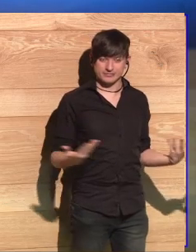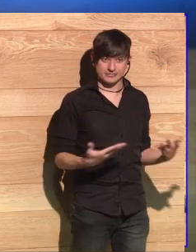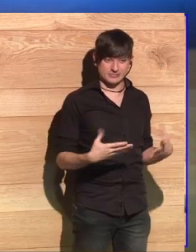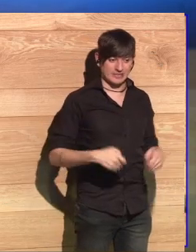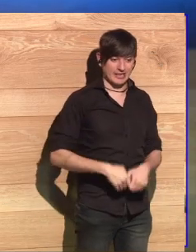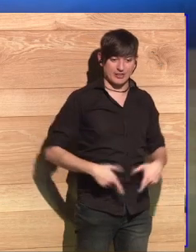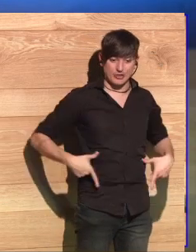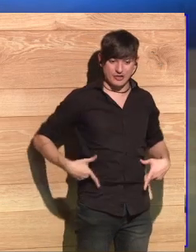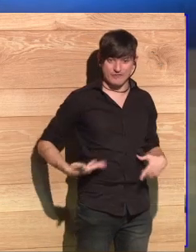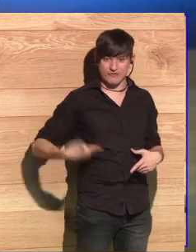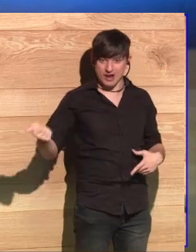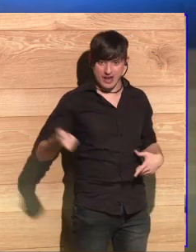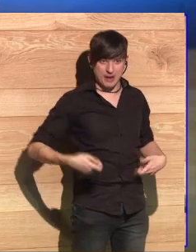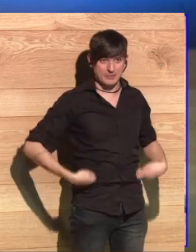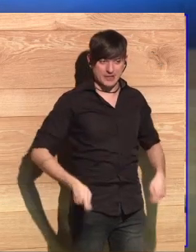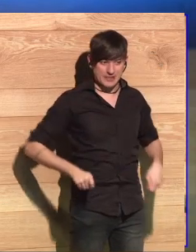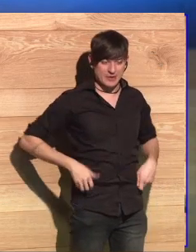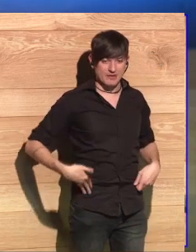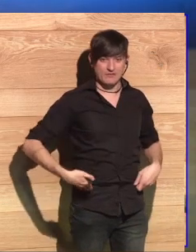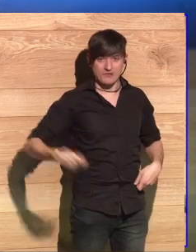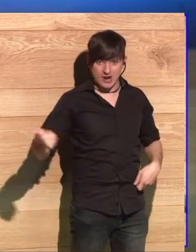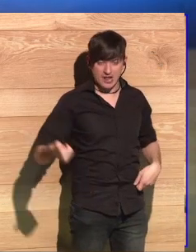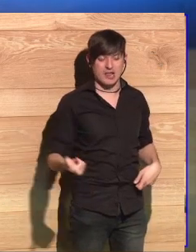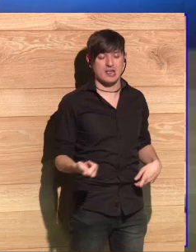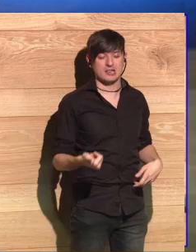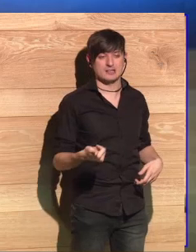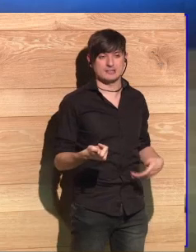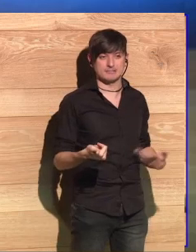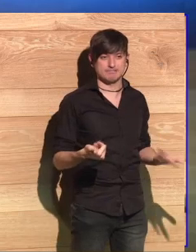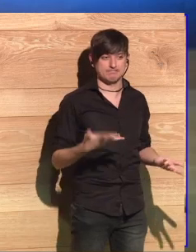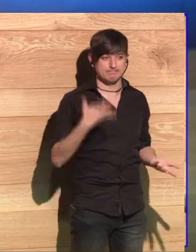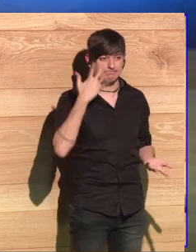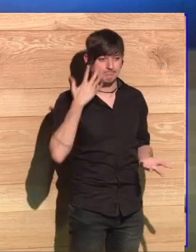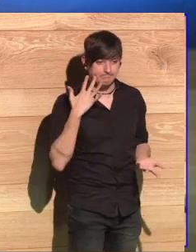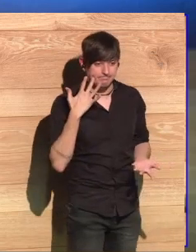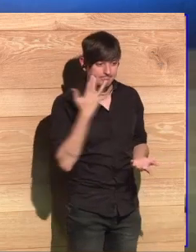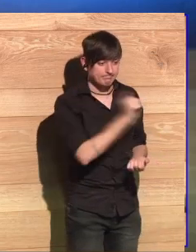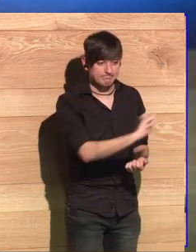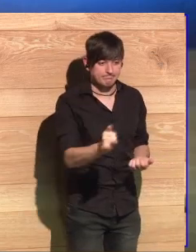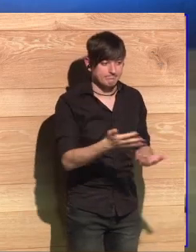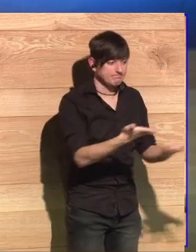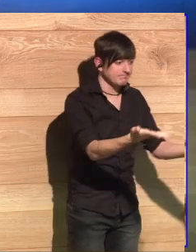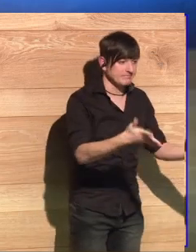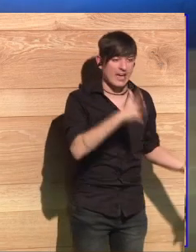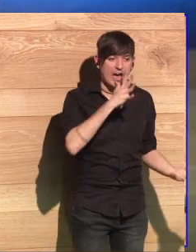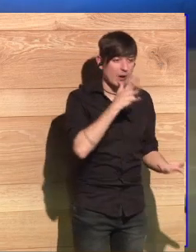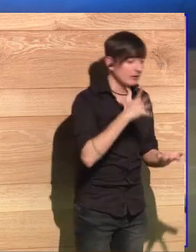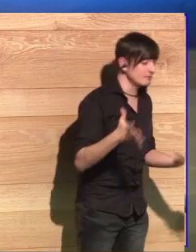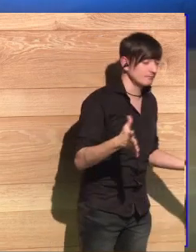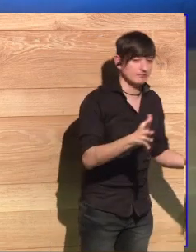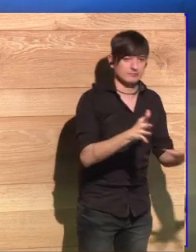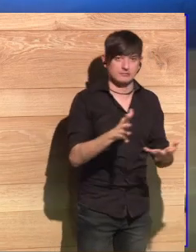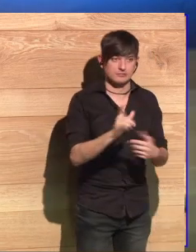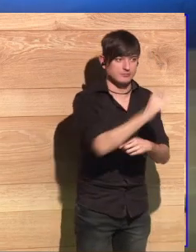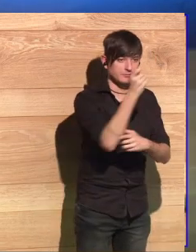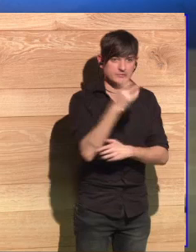your jeans with whatever water you can get from the sink, and still you're